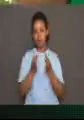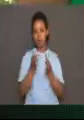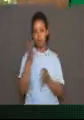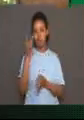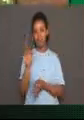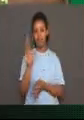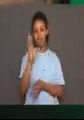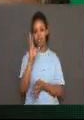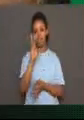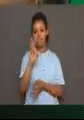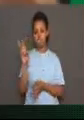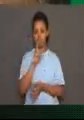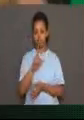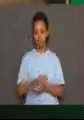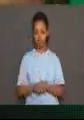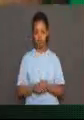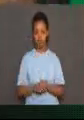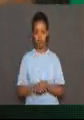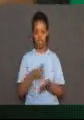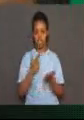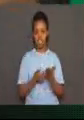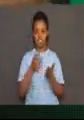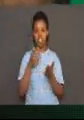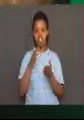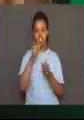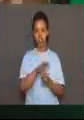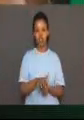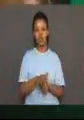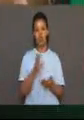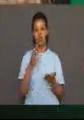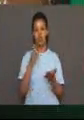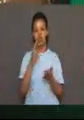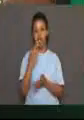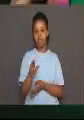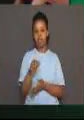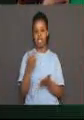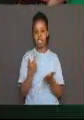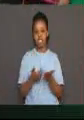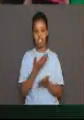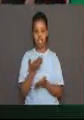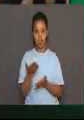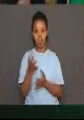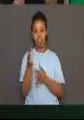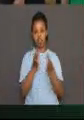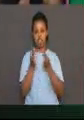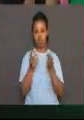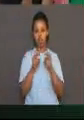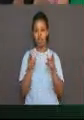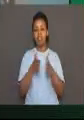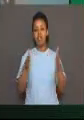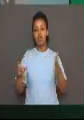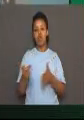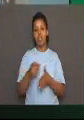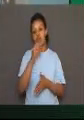1866. The effects and extent of the syndrome vary widely amongst